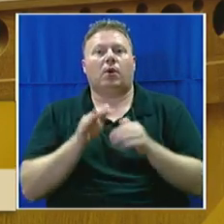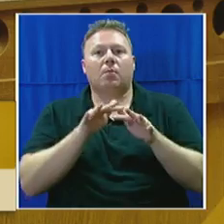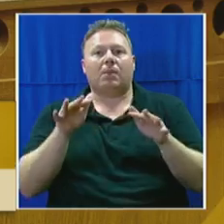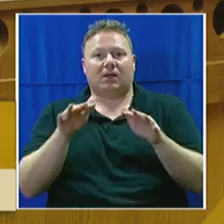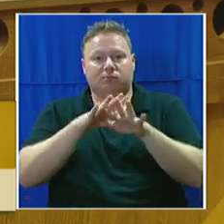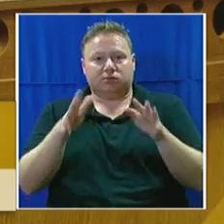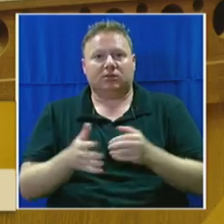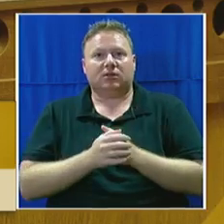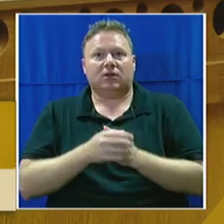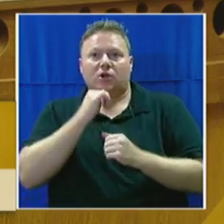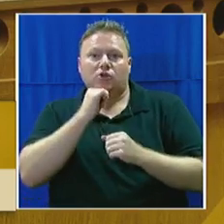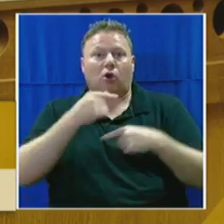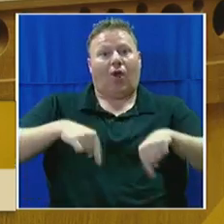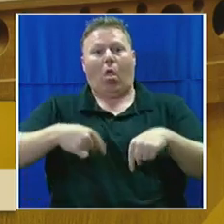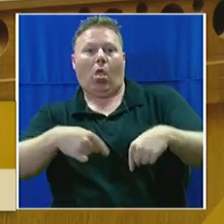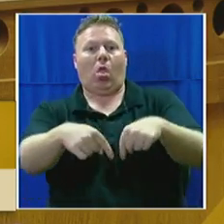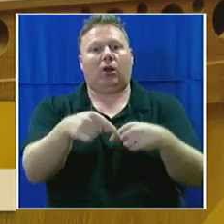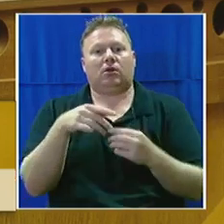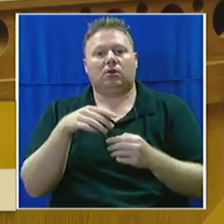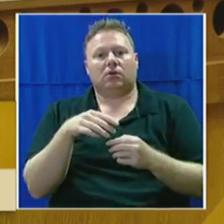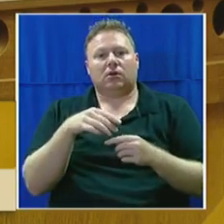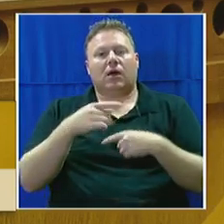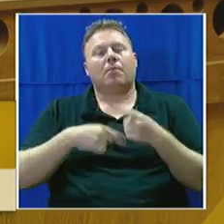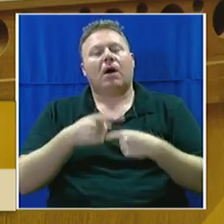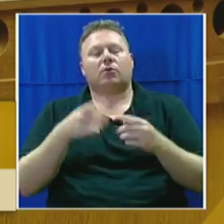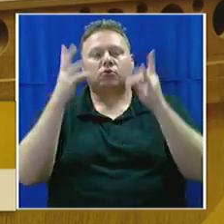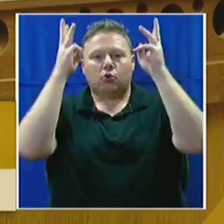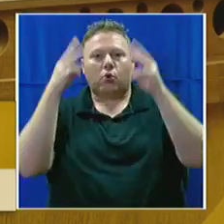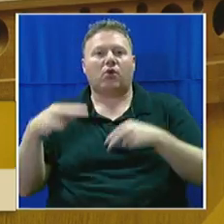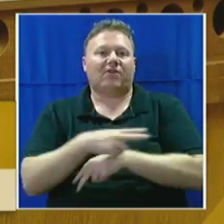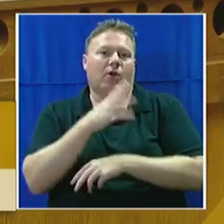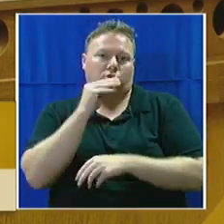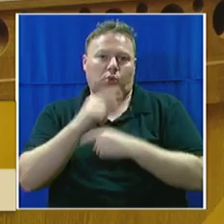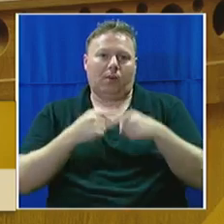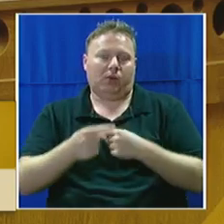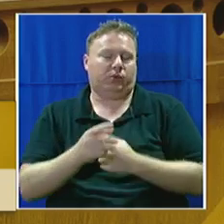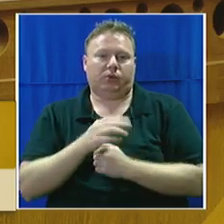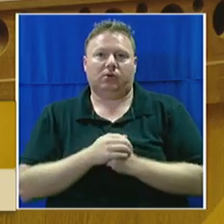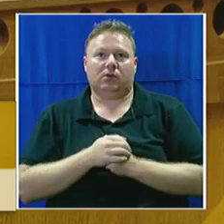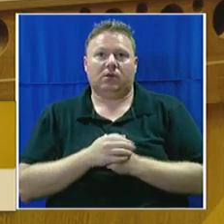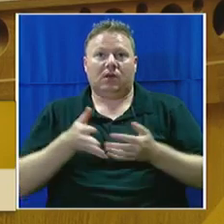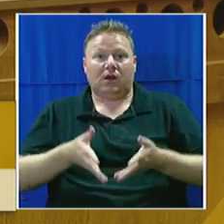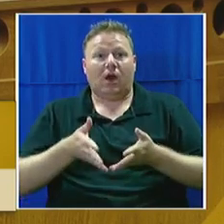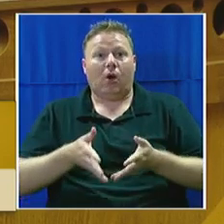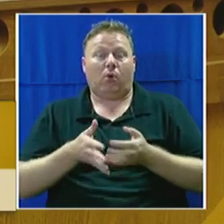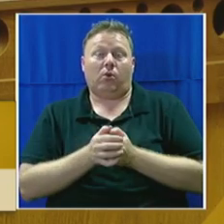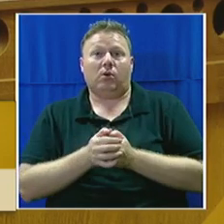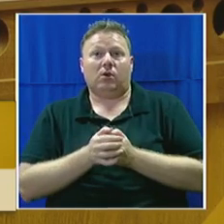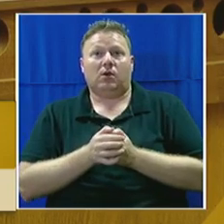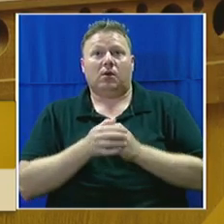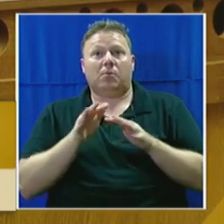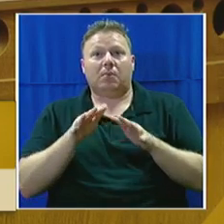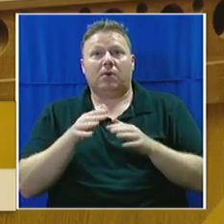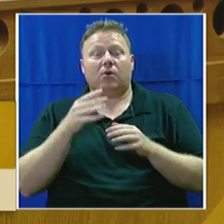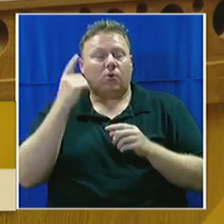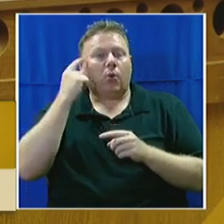desist from fear-mongering when speaking of the coronavirus. At this point, the public at large is fully aware